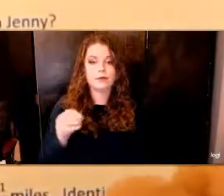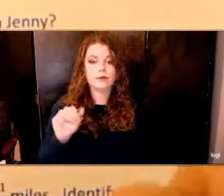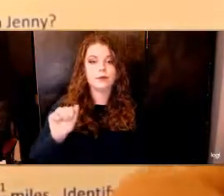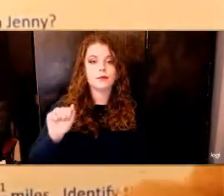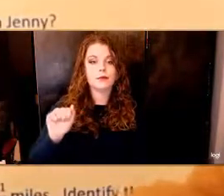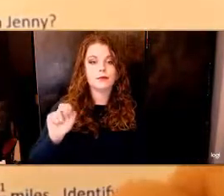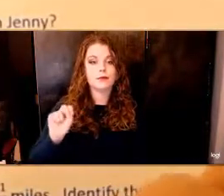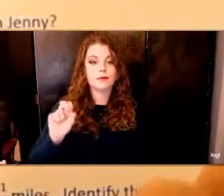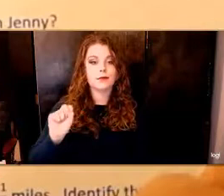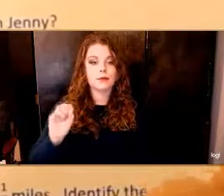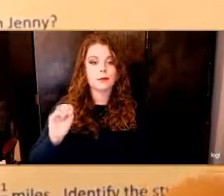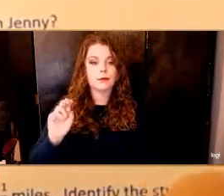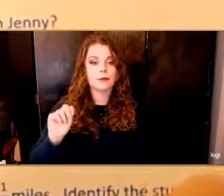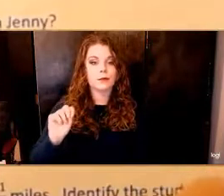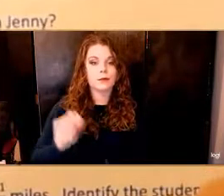Anson.